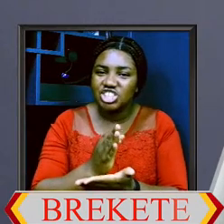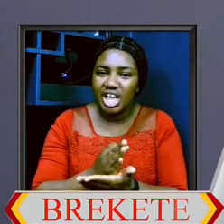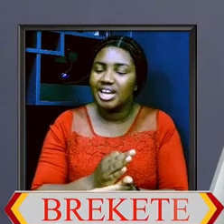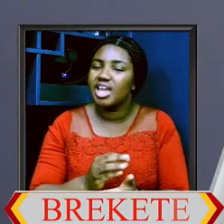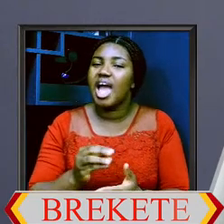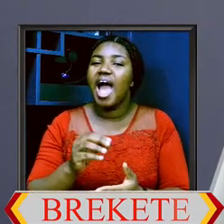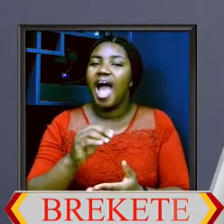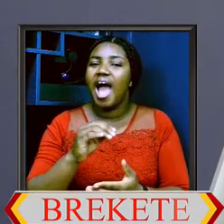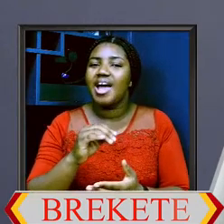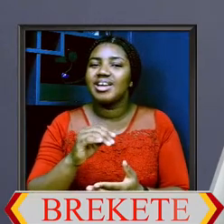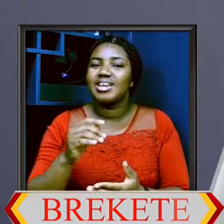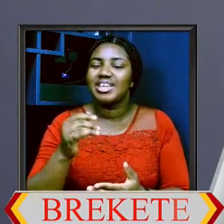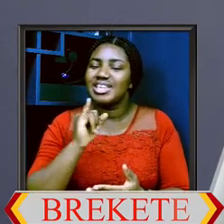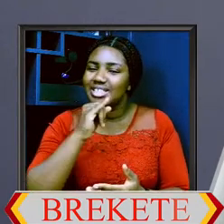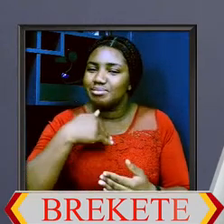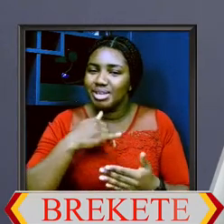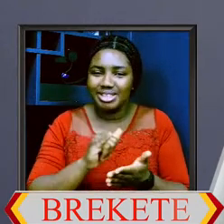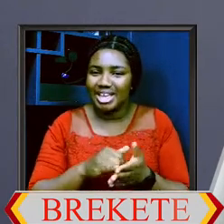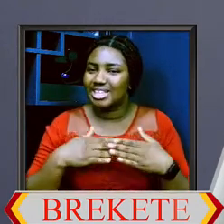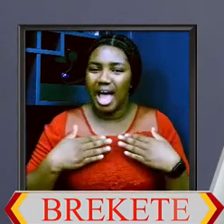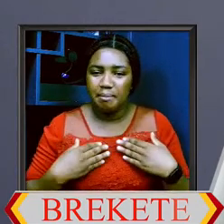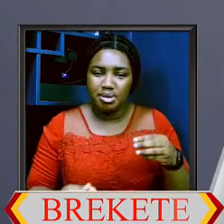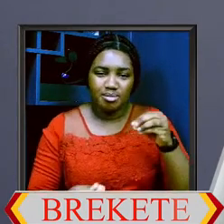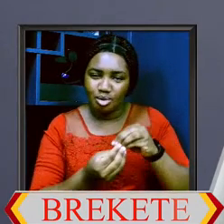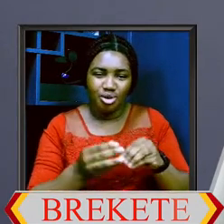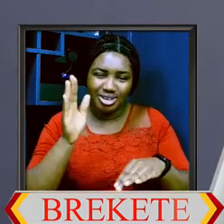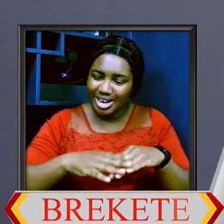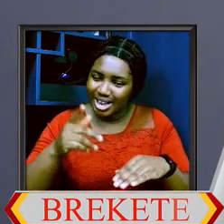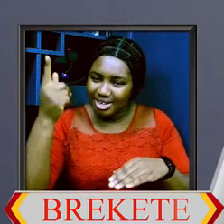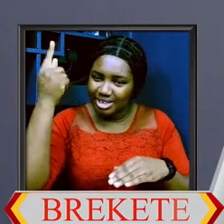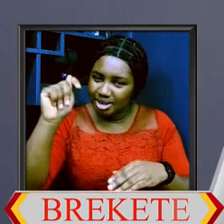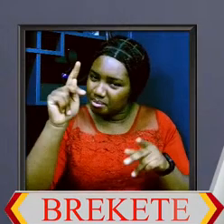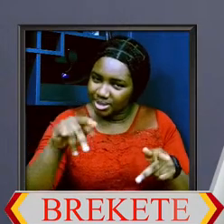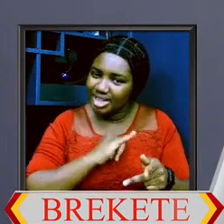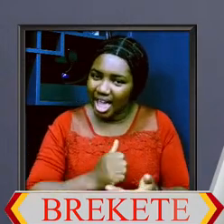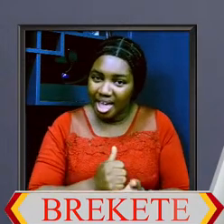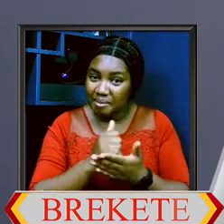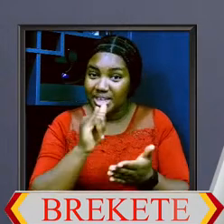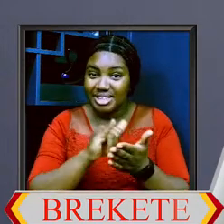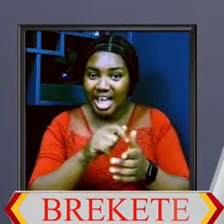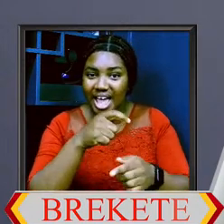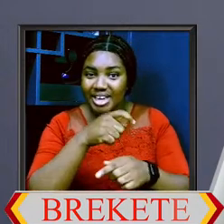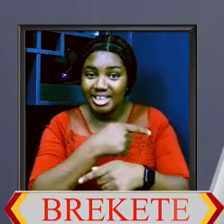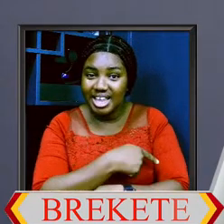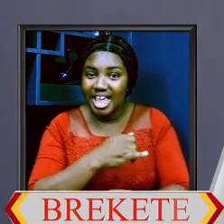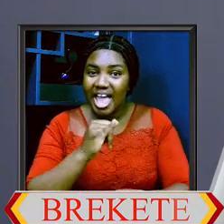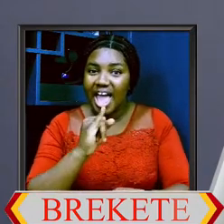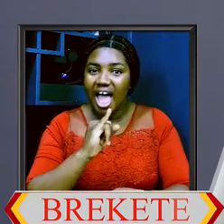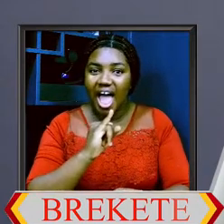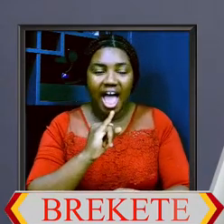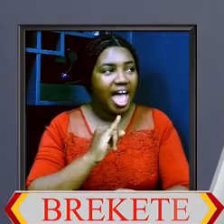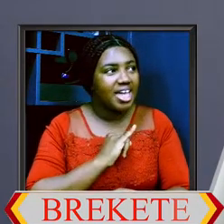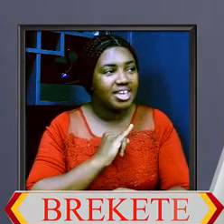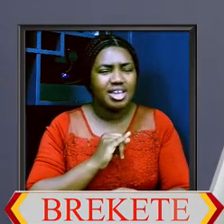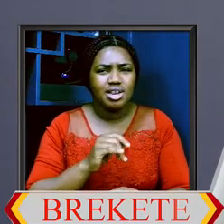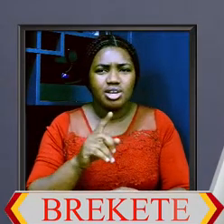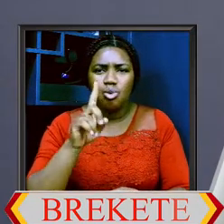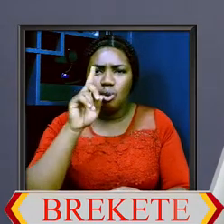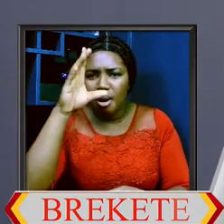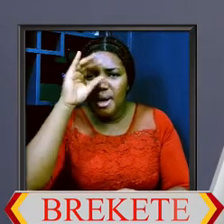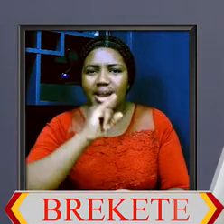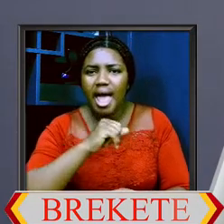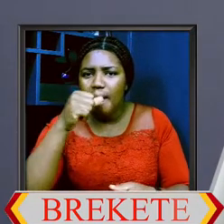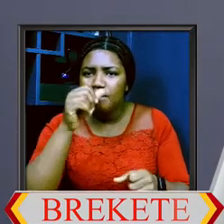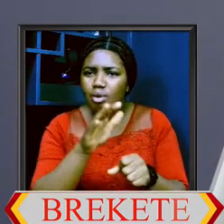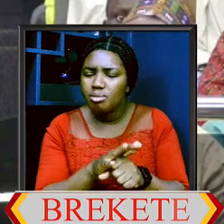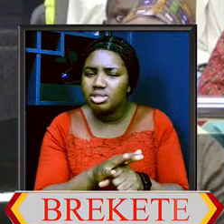otherwise my me Happ pass the person where I assist that day where I give my you get one man where